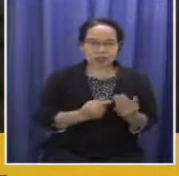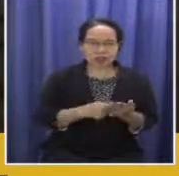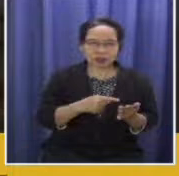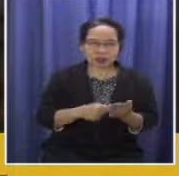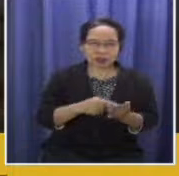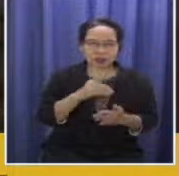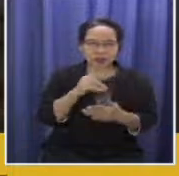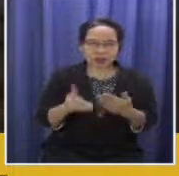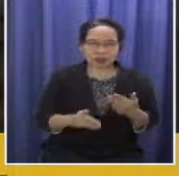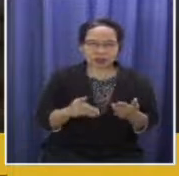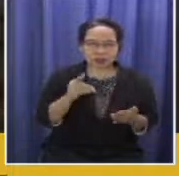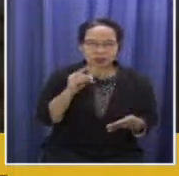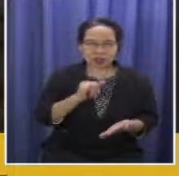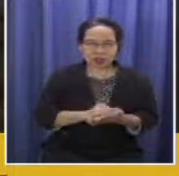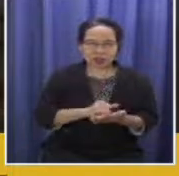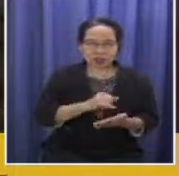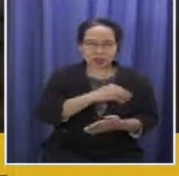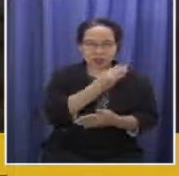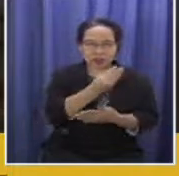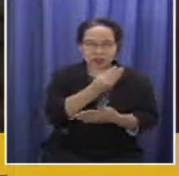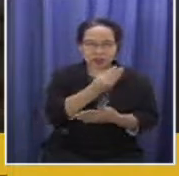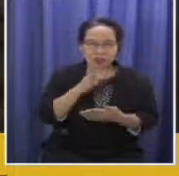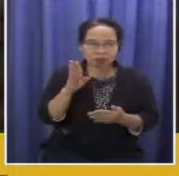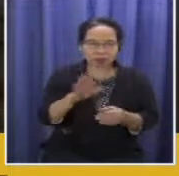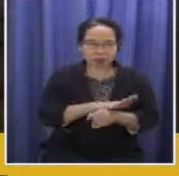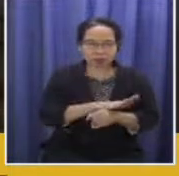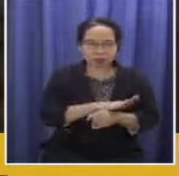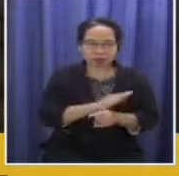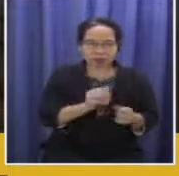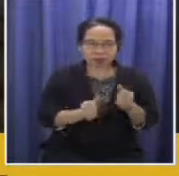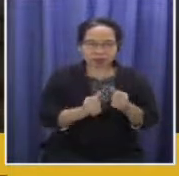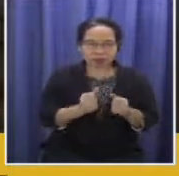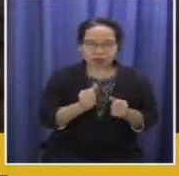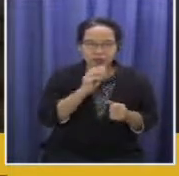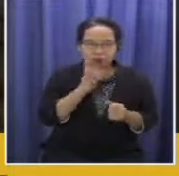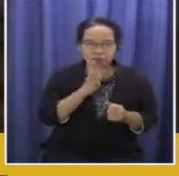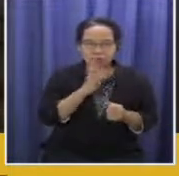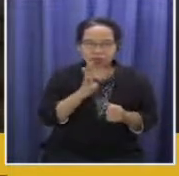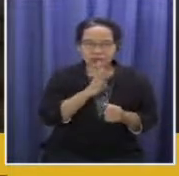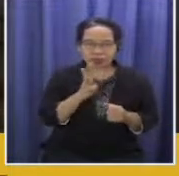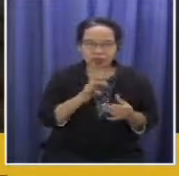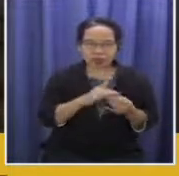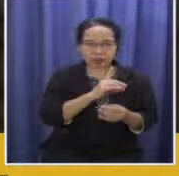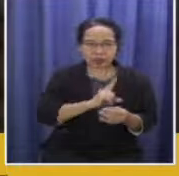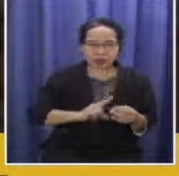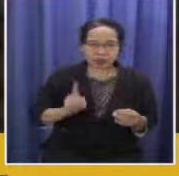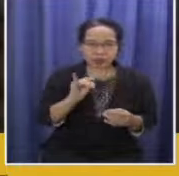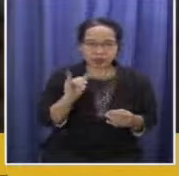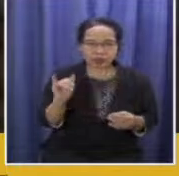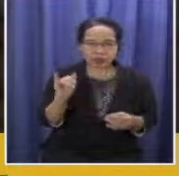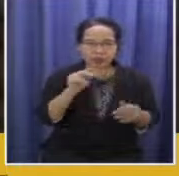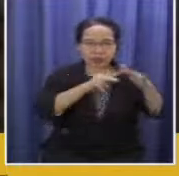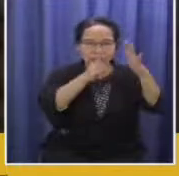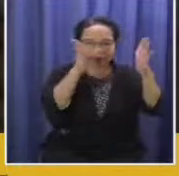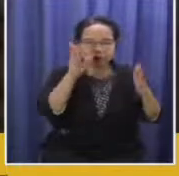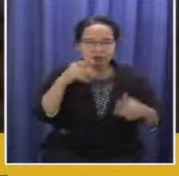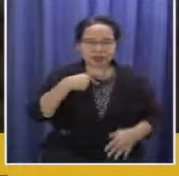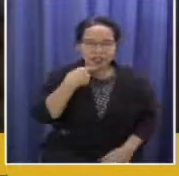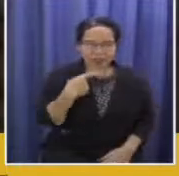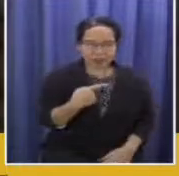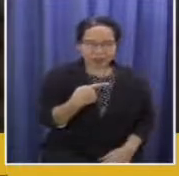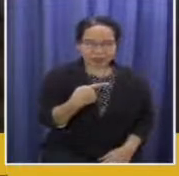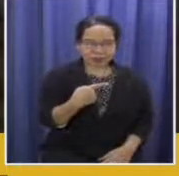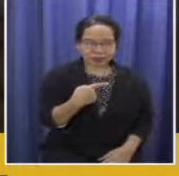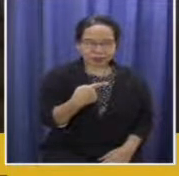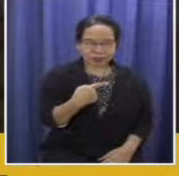was done, that it might be fulfilled, which was spoken of the Lord by the prophet,